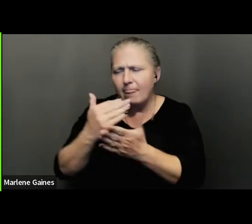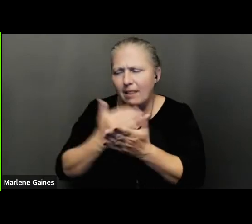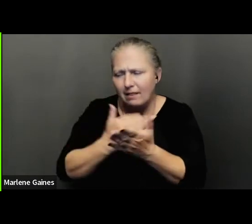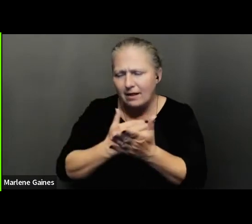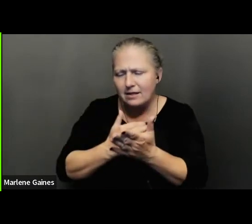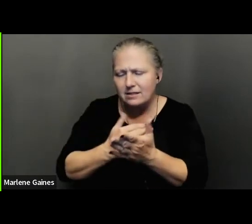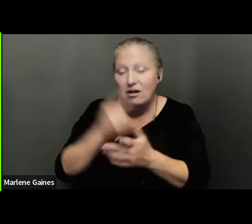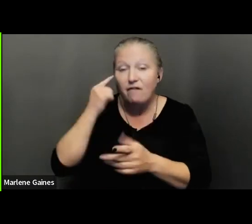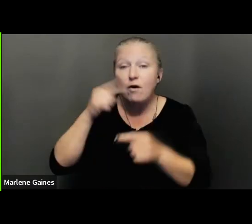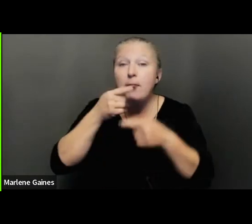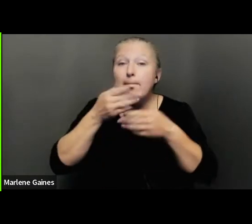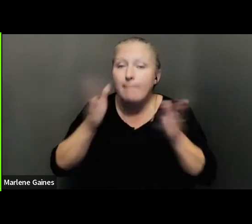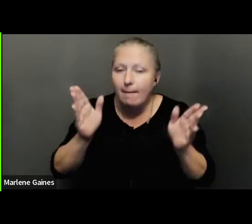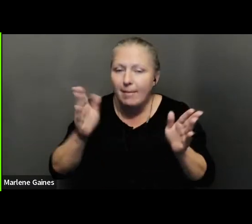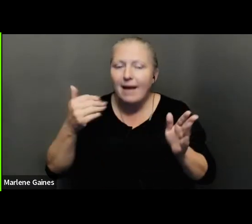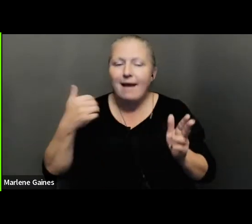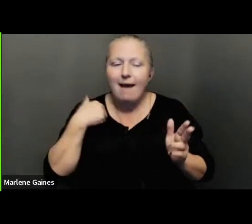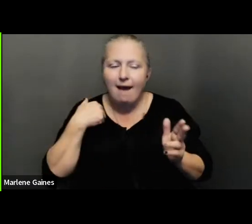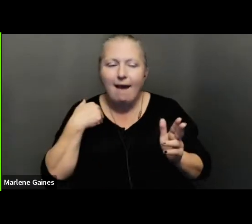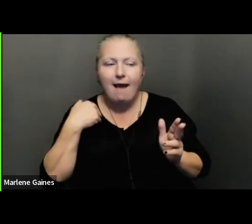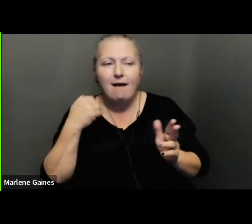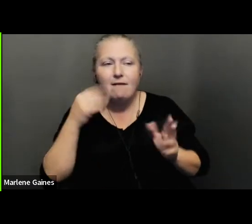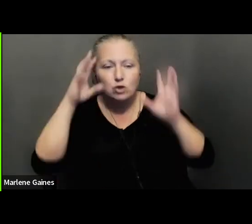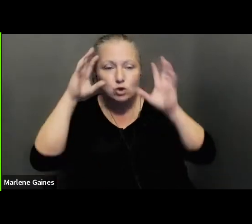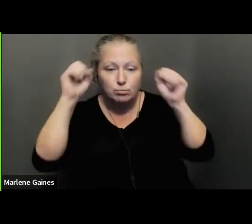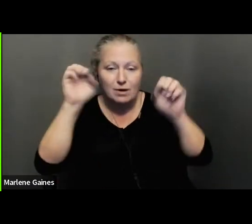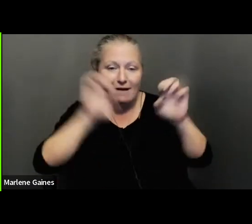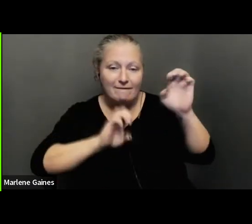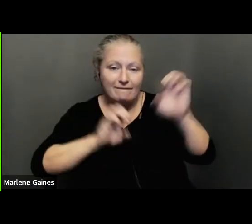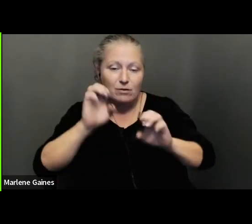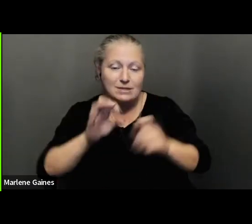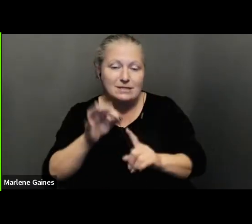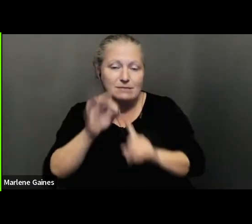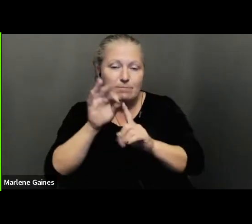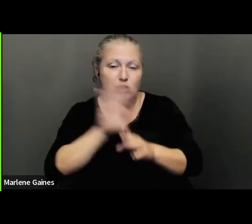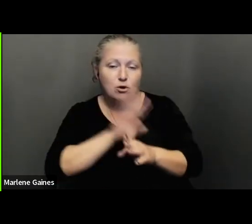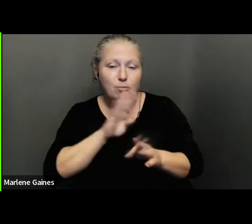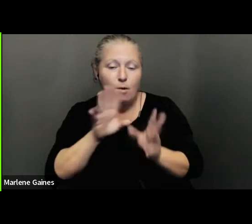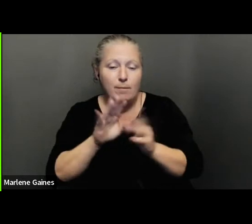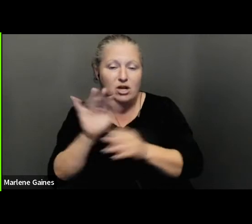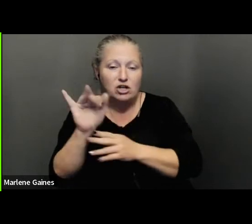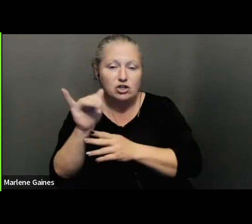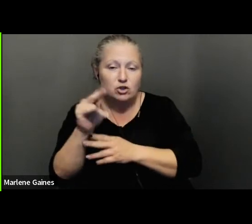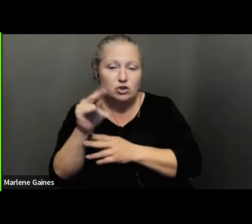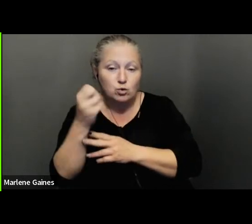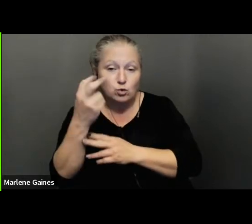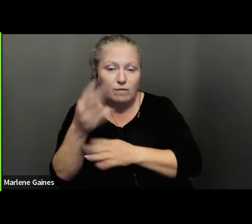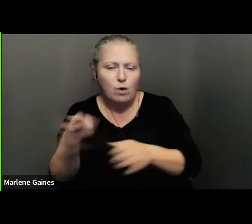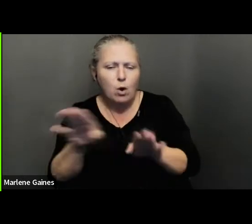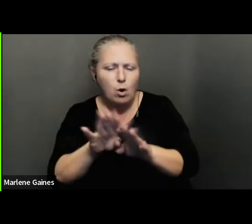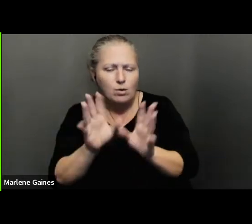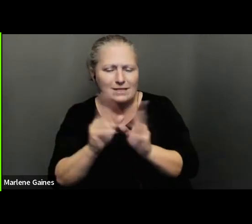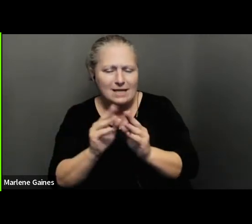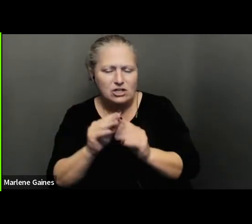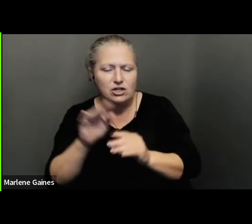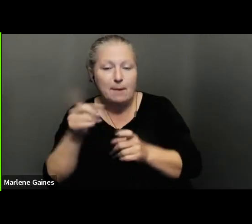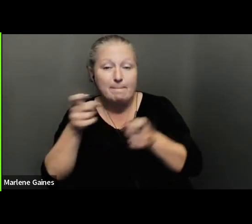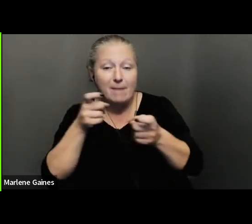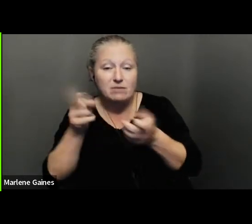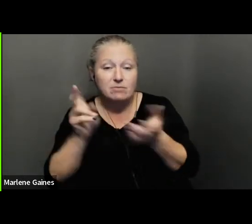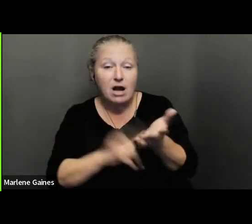so just for the public, we've got a superintendent evaluation special board meeting June 12th. That's 12th. closed session.